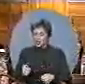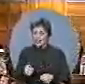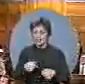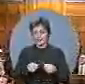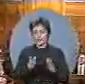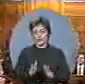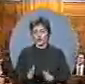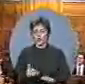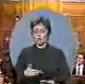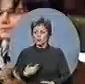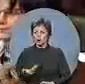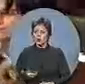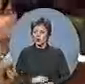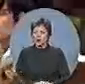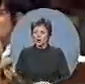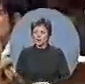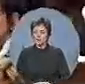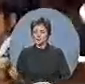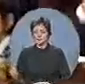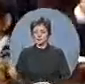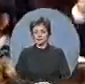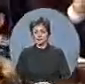Minister.